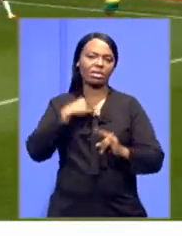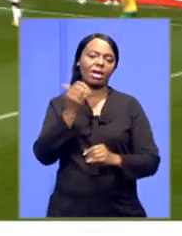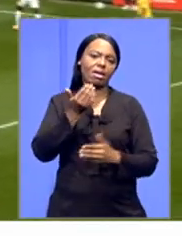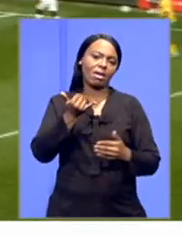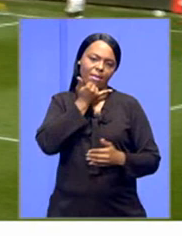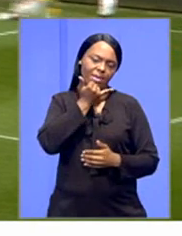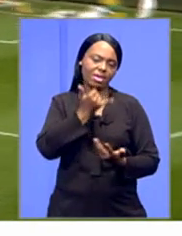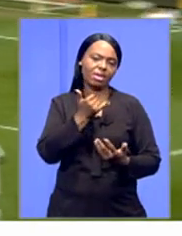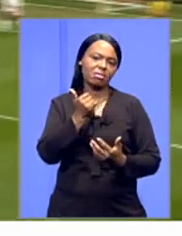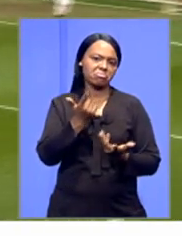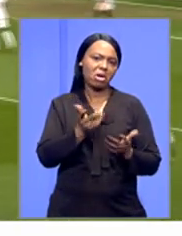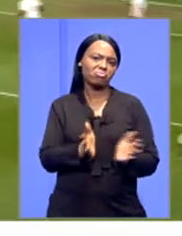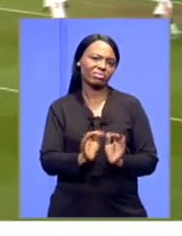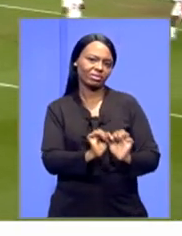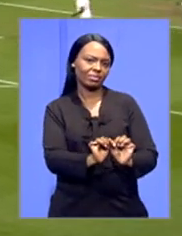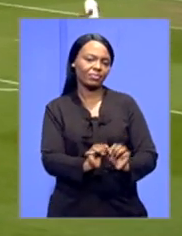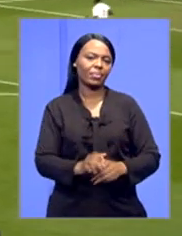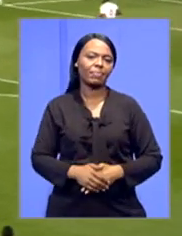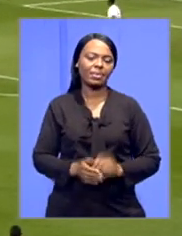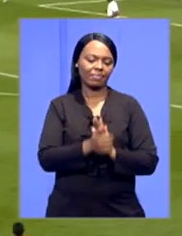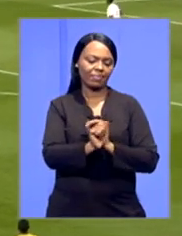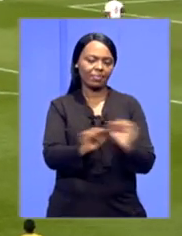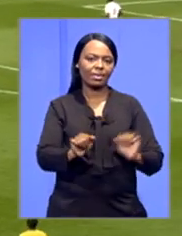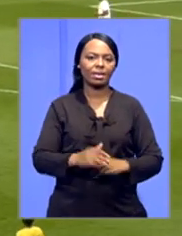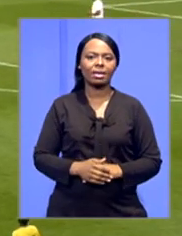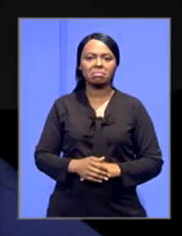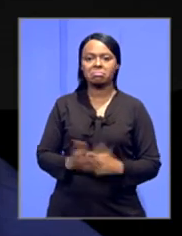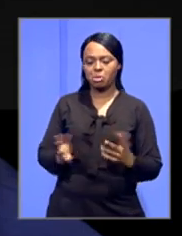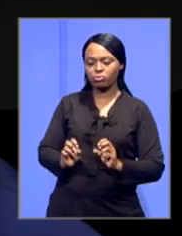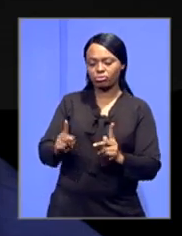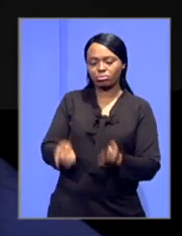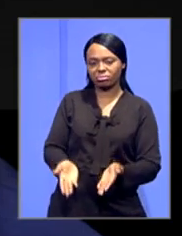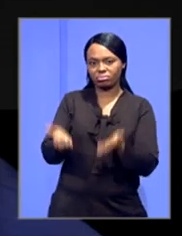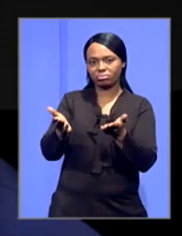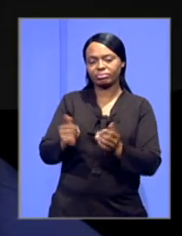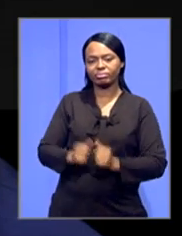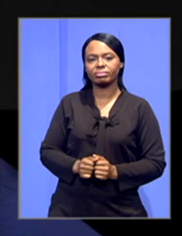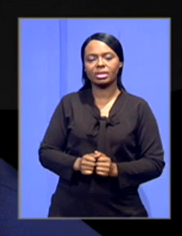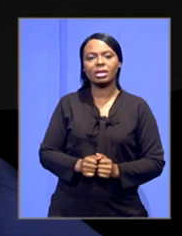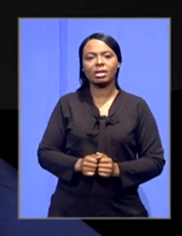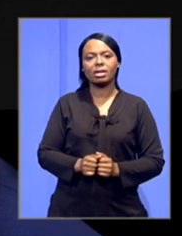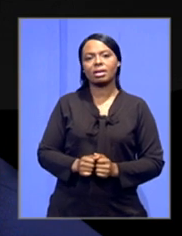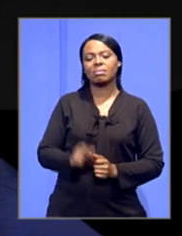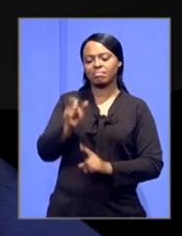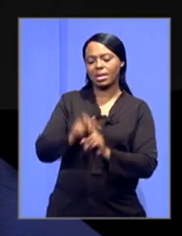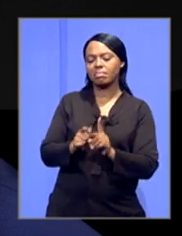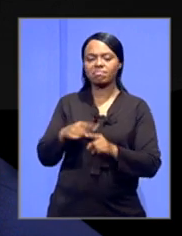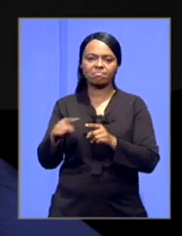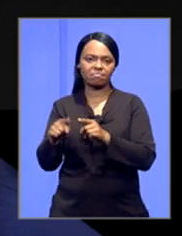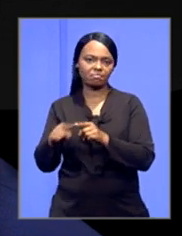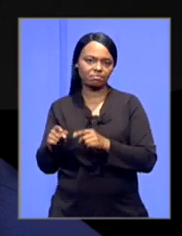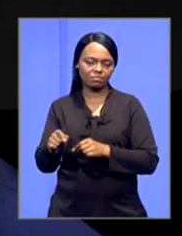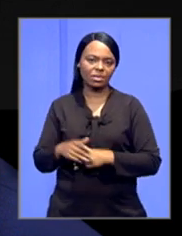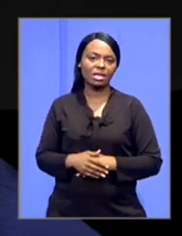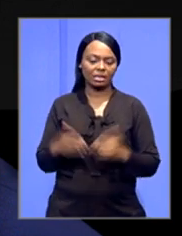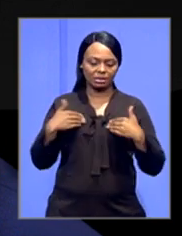a different team, because I said before this camp that I should give every player minutes. So we started already